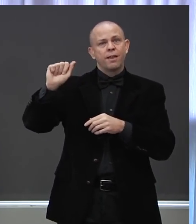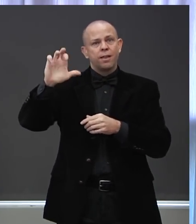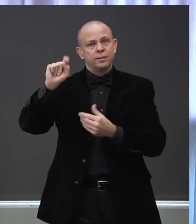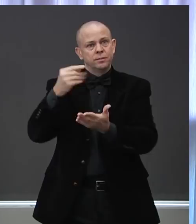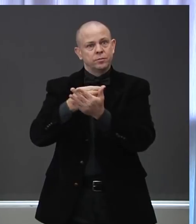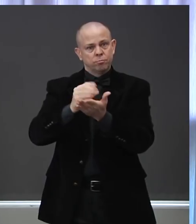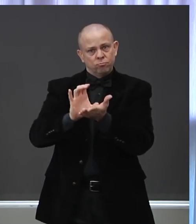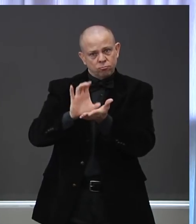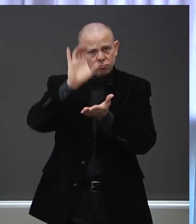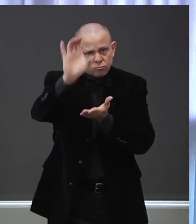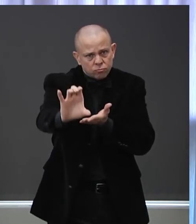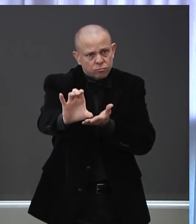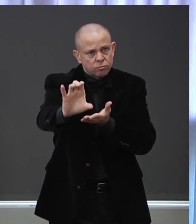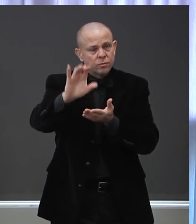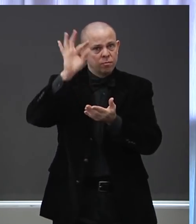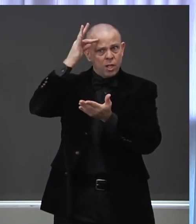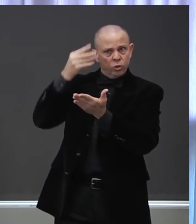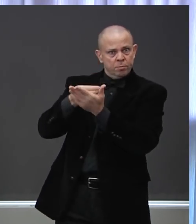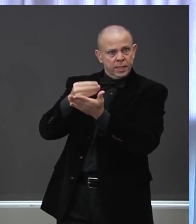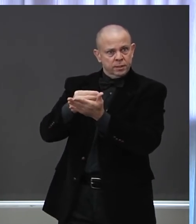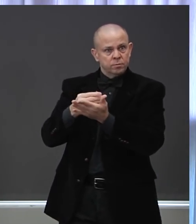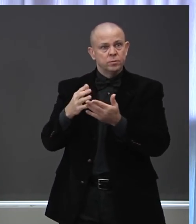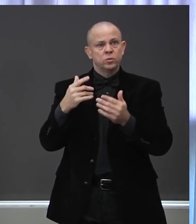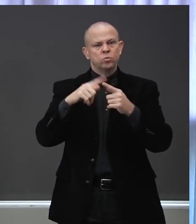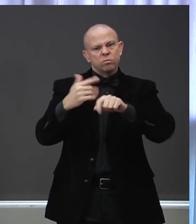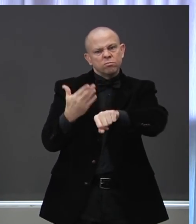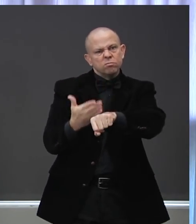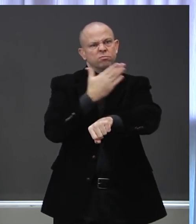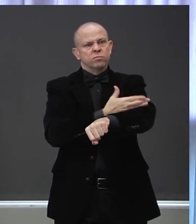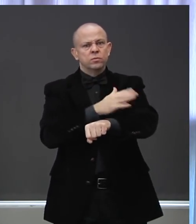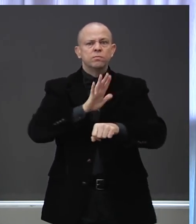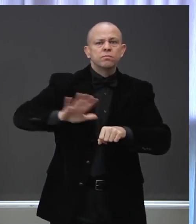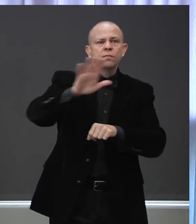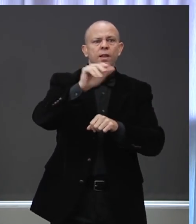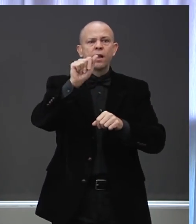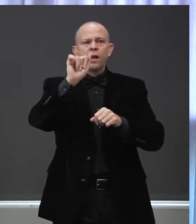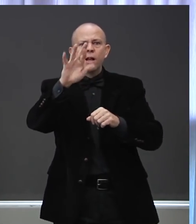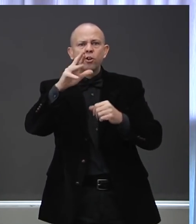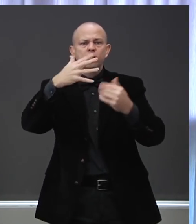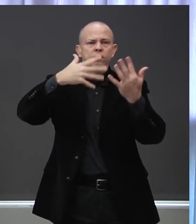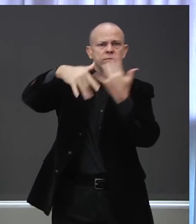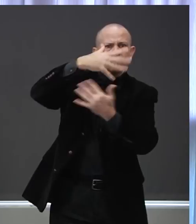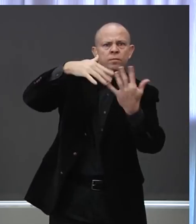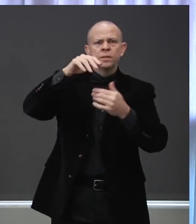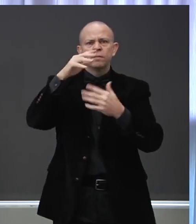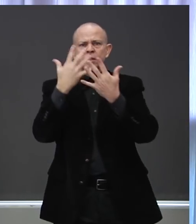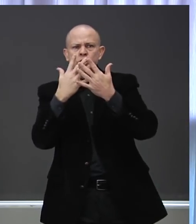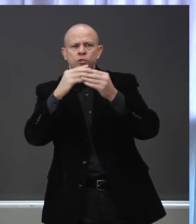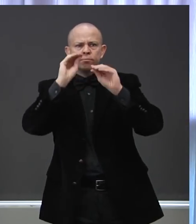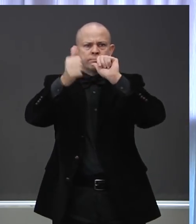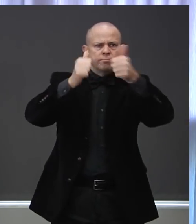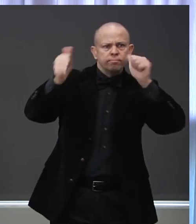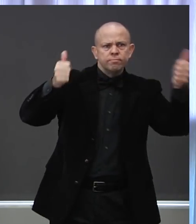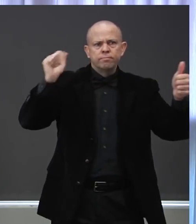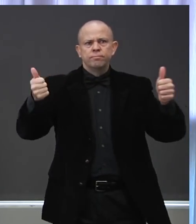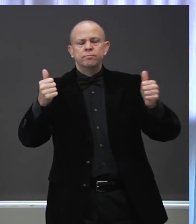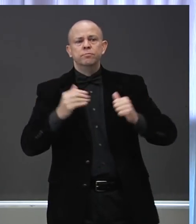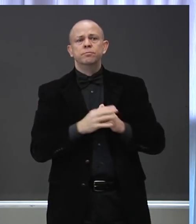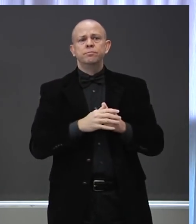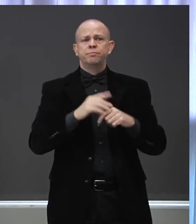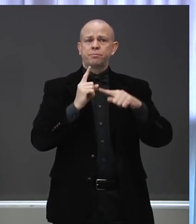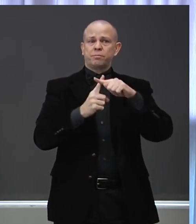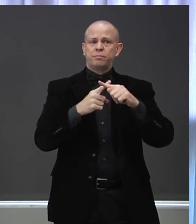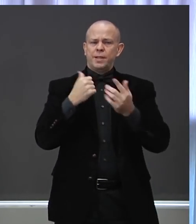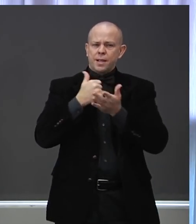for upgrades related to airflow and ventilation, HVAC system overhauls, as well as distance learning and